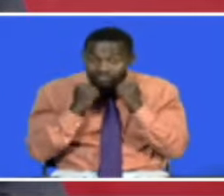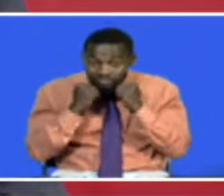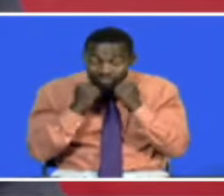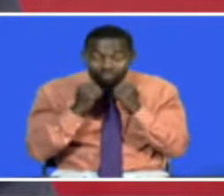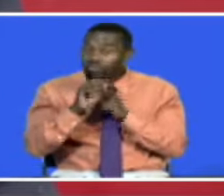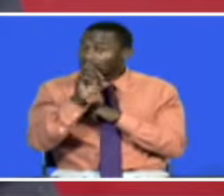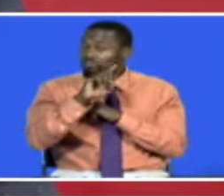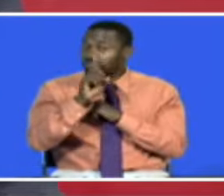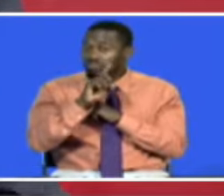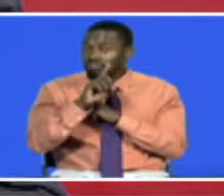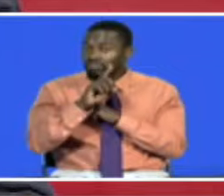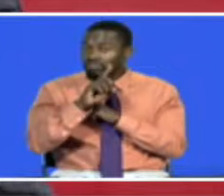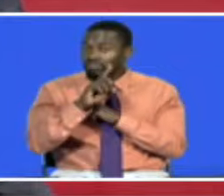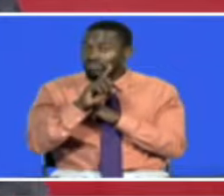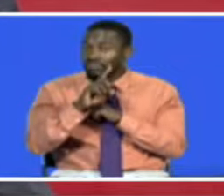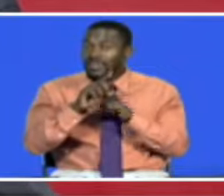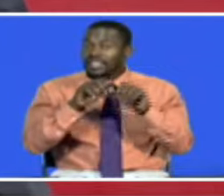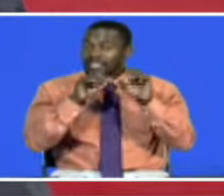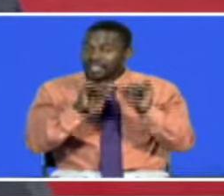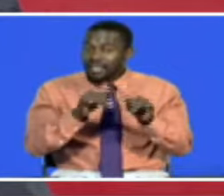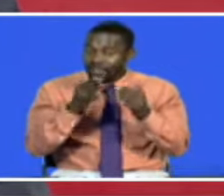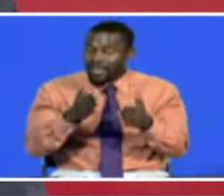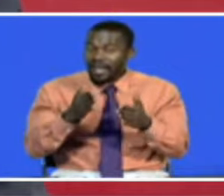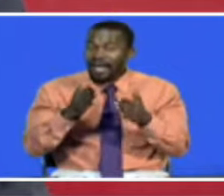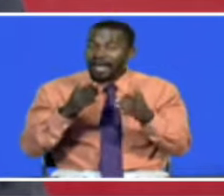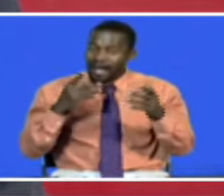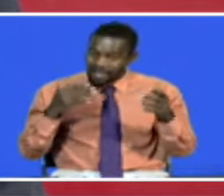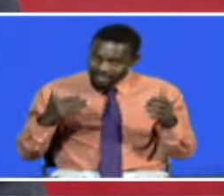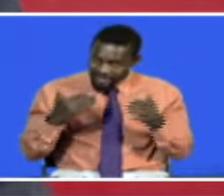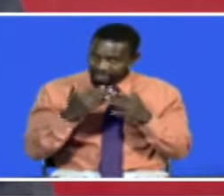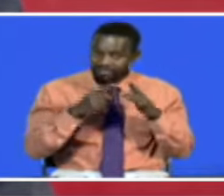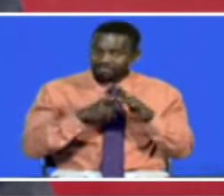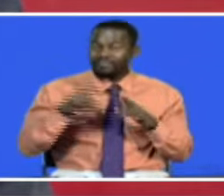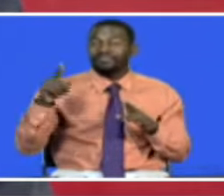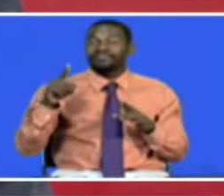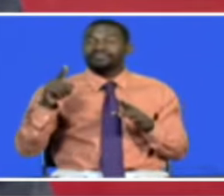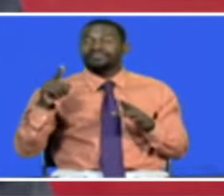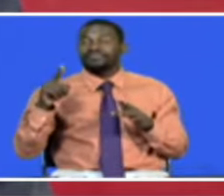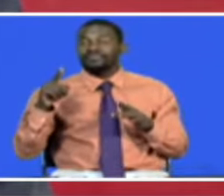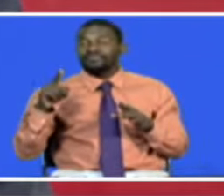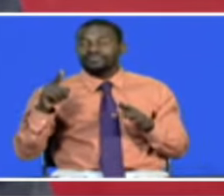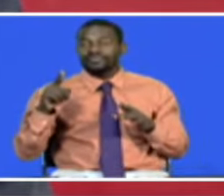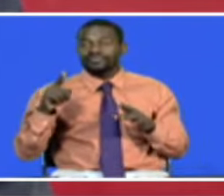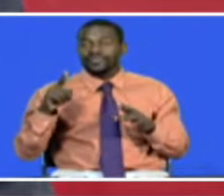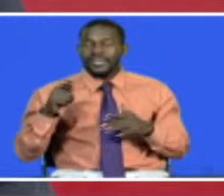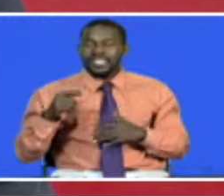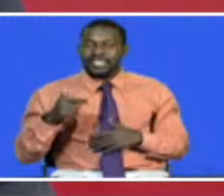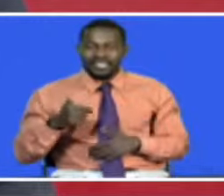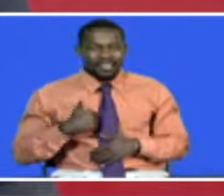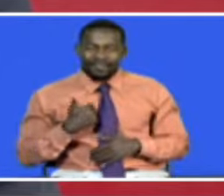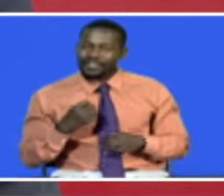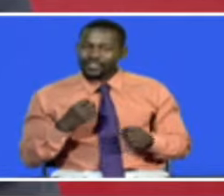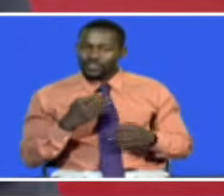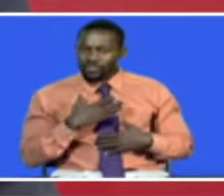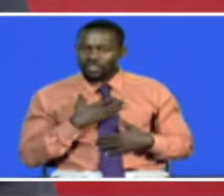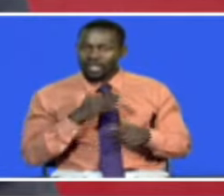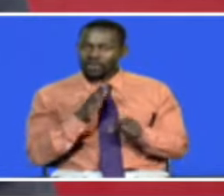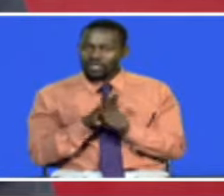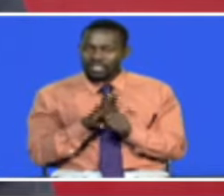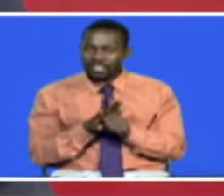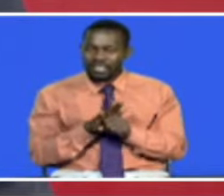the cover of your face. Mm-hmm. Stay there until you disappear. Then they left him. And for me, what is sad is that